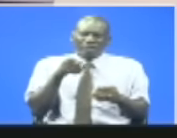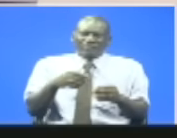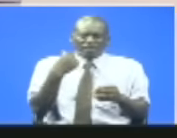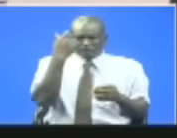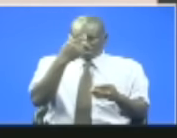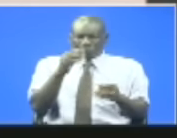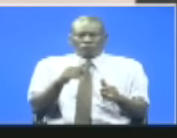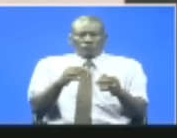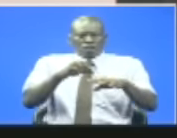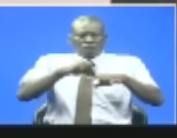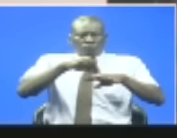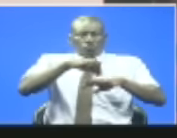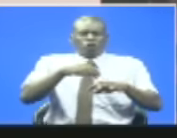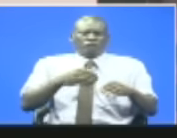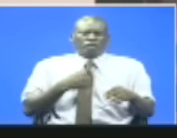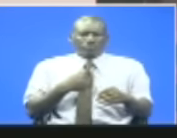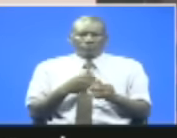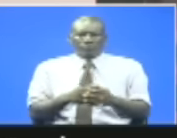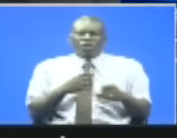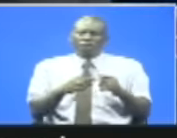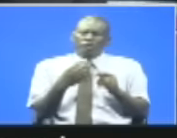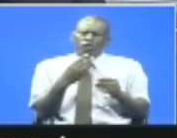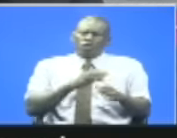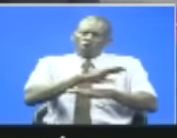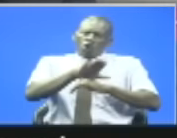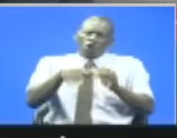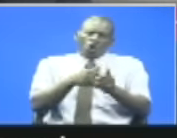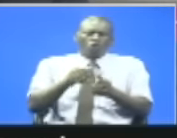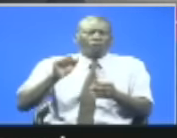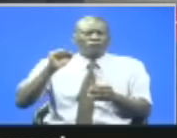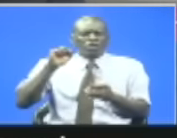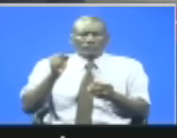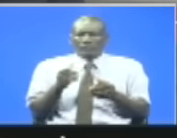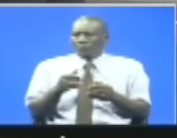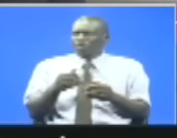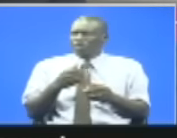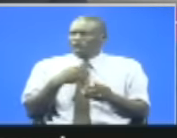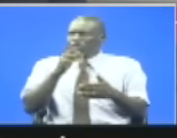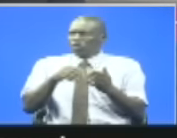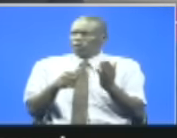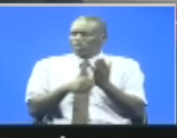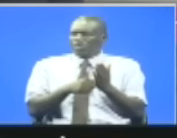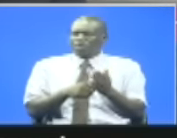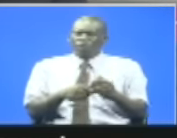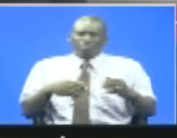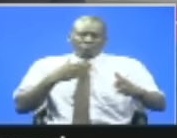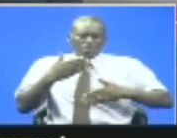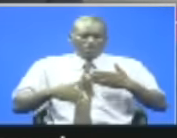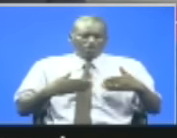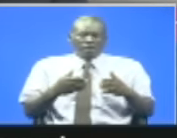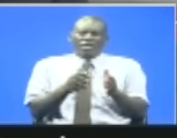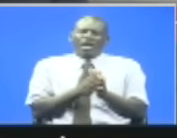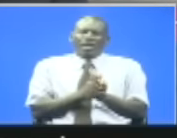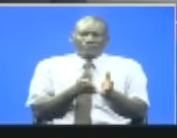that Sonko has. Yeah. But you see, every politics has what we call the charlatans.